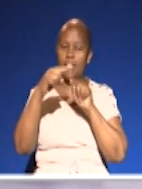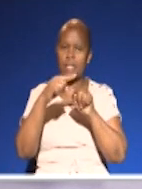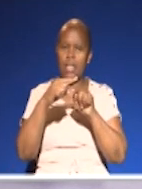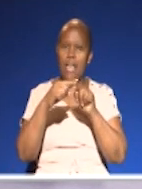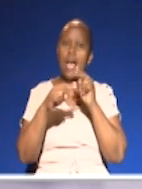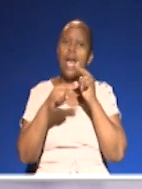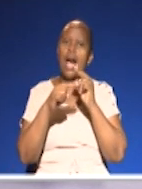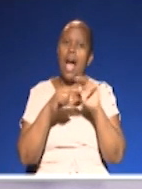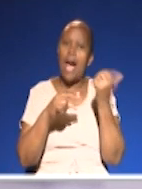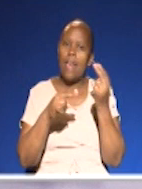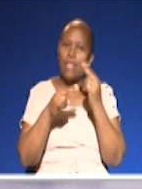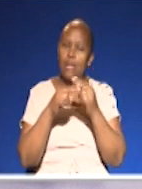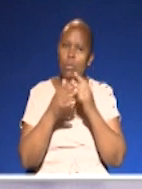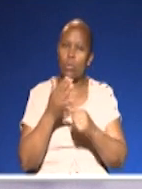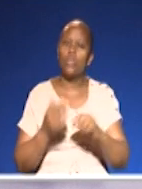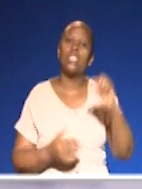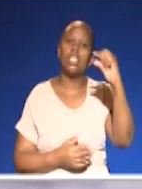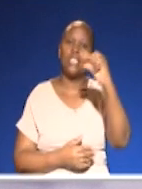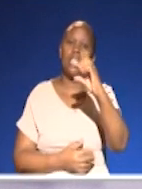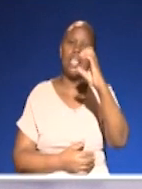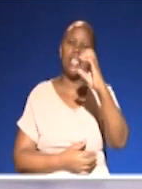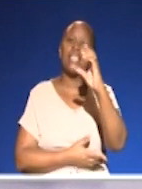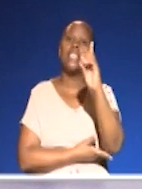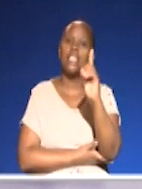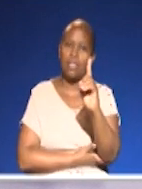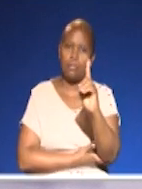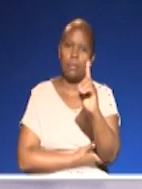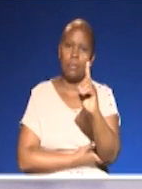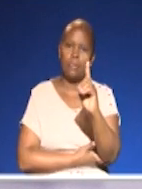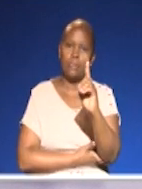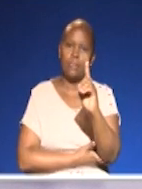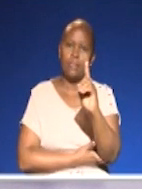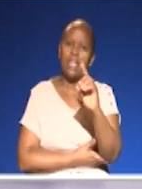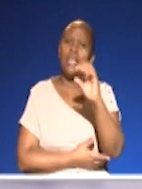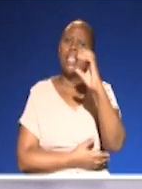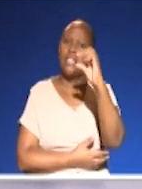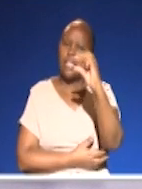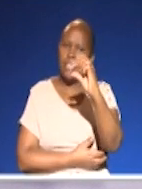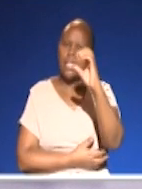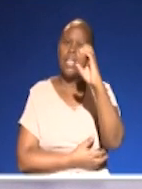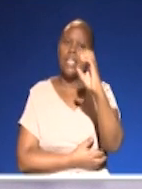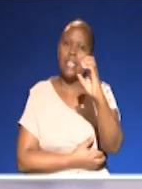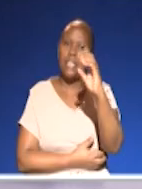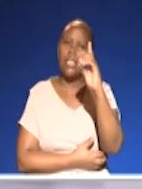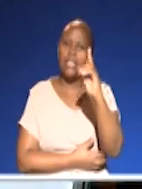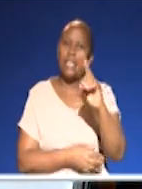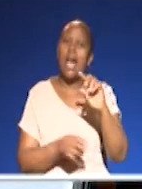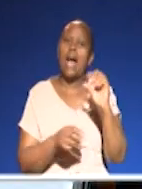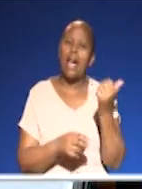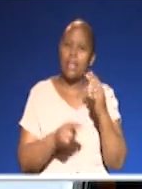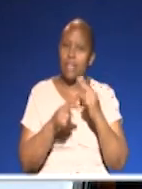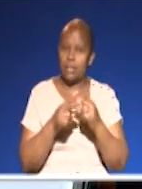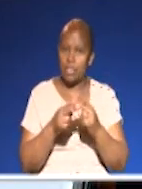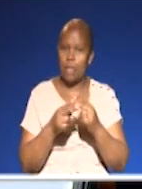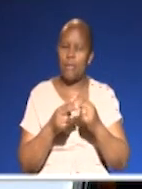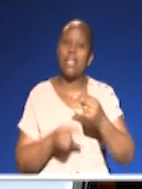known as the GCD. The greatest common divisor can also be called